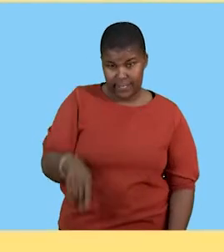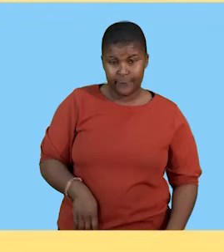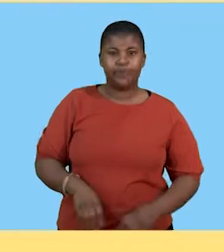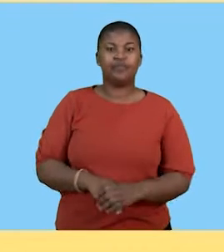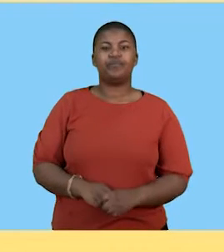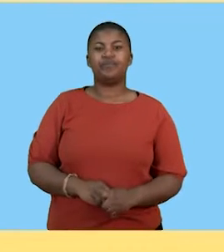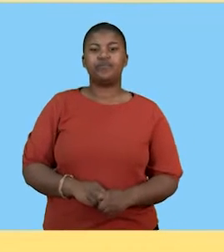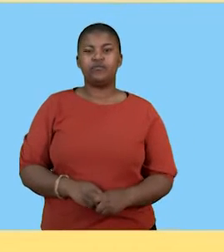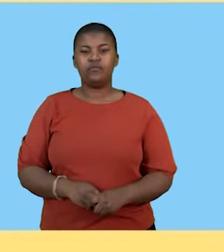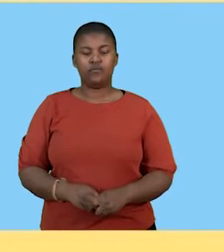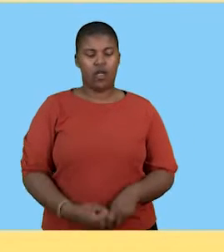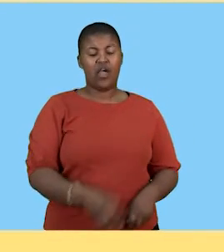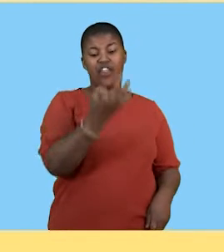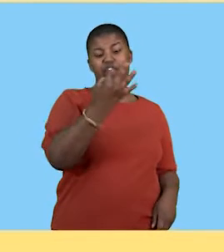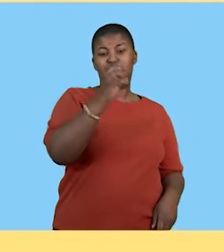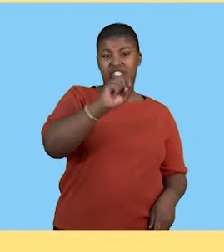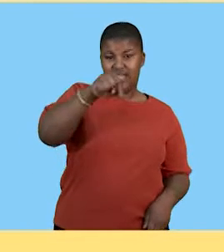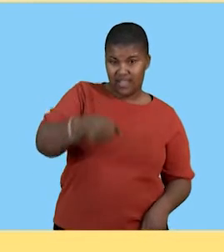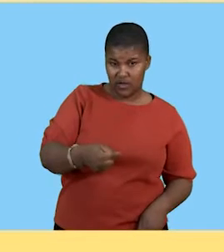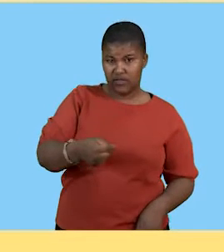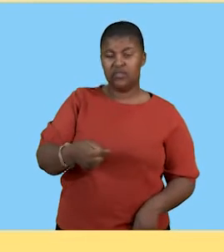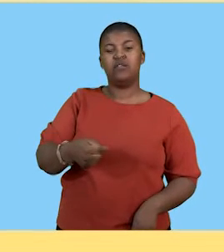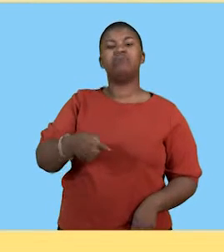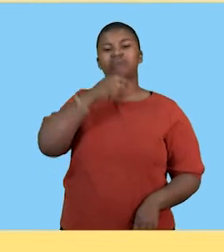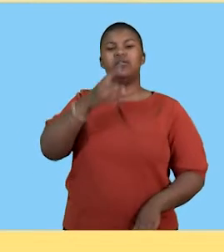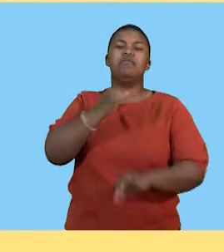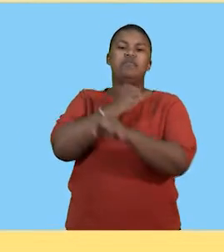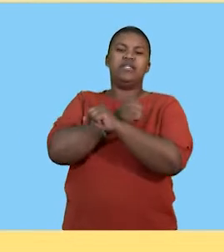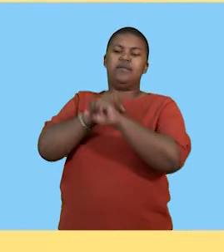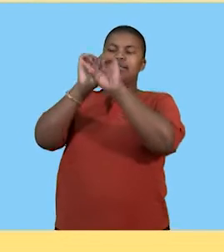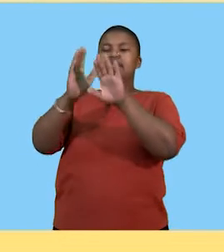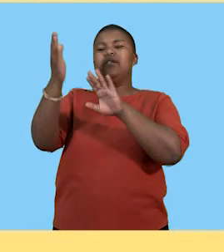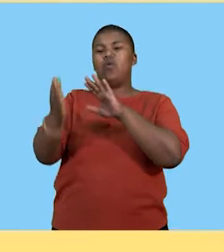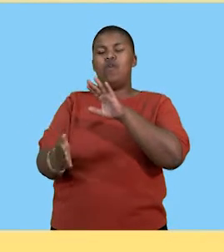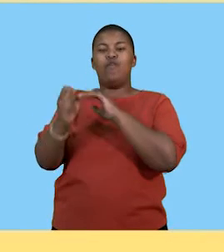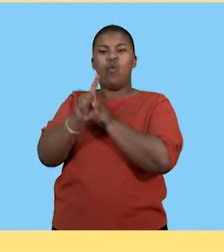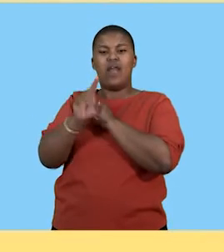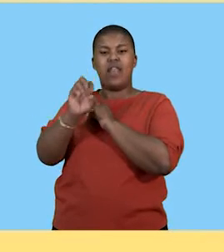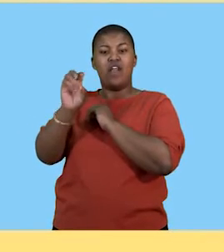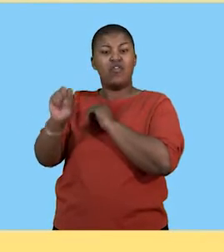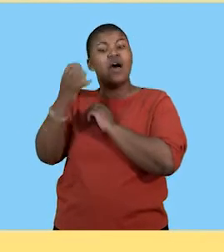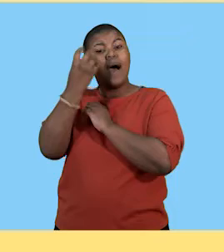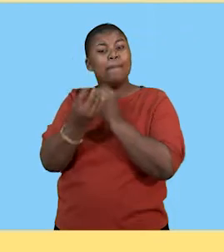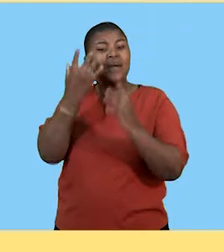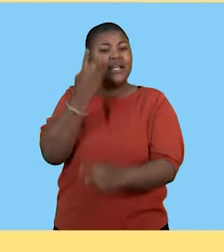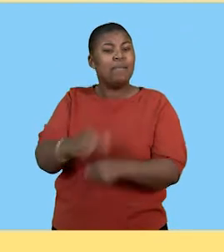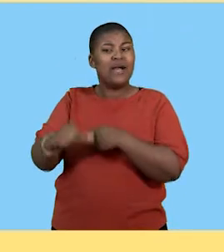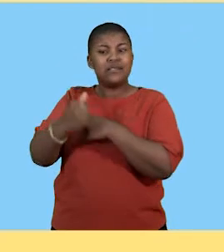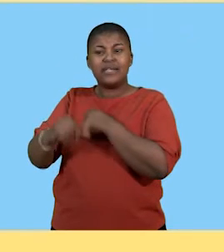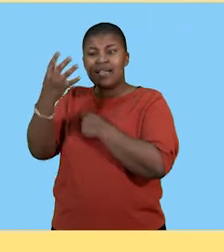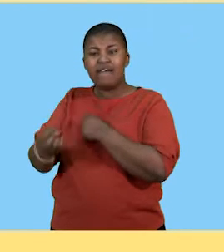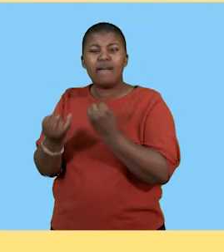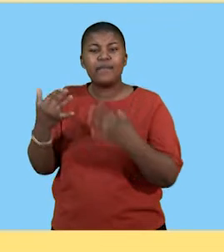Then we say multiply that by 10 over 100. We now need to know for how many months we